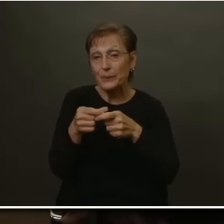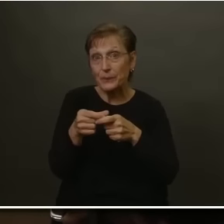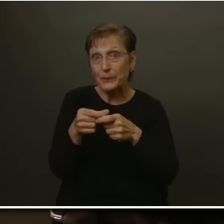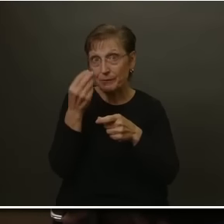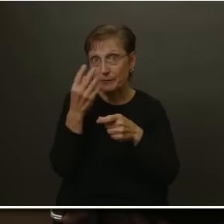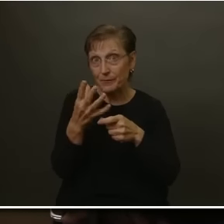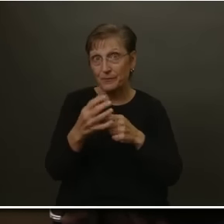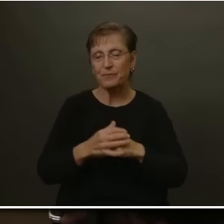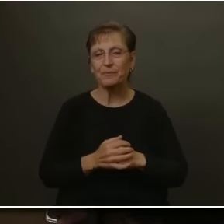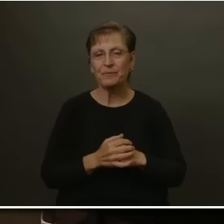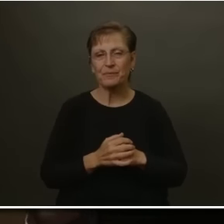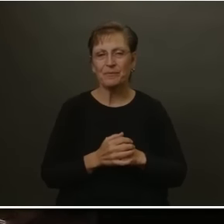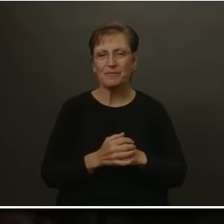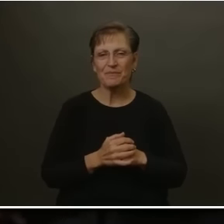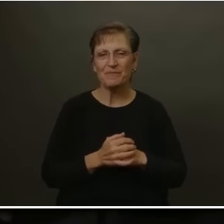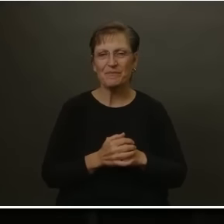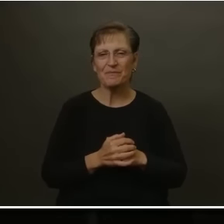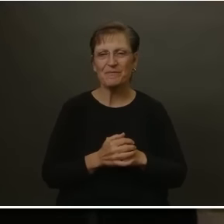de los ujieres.